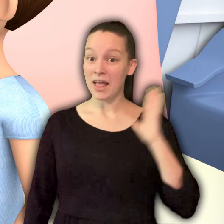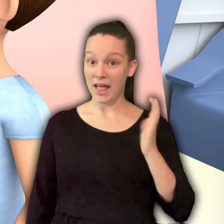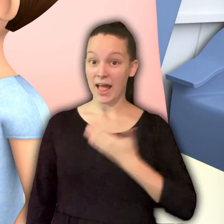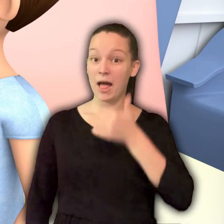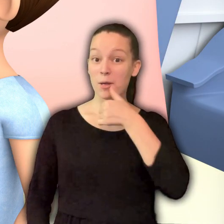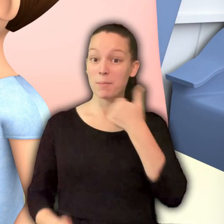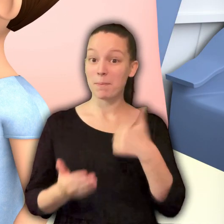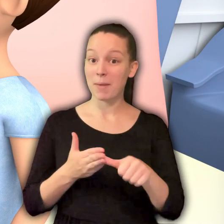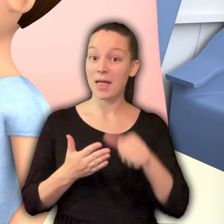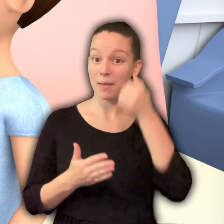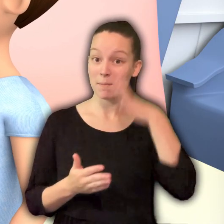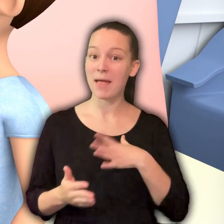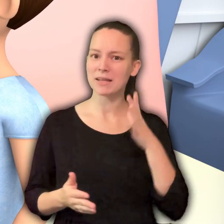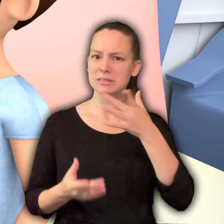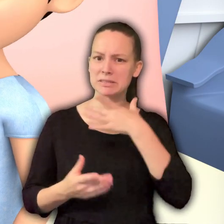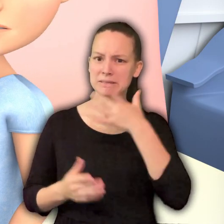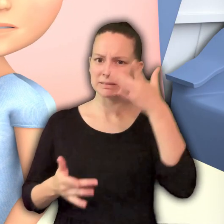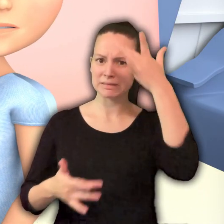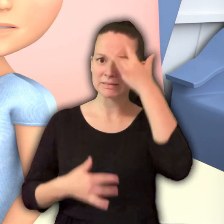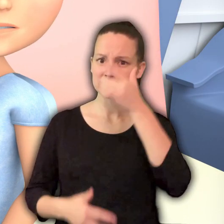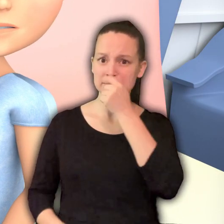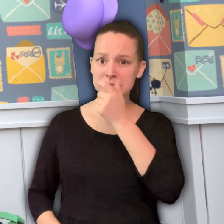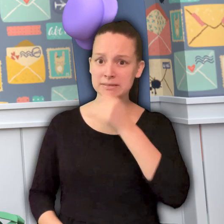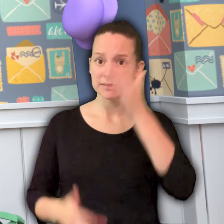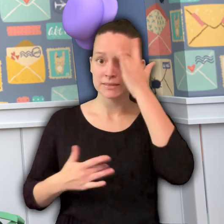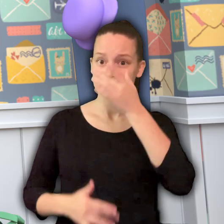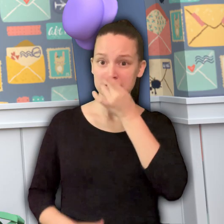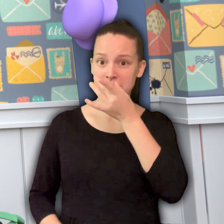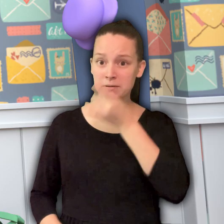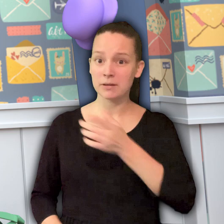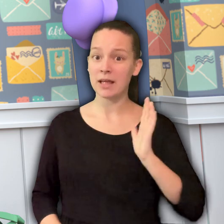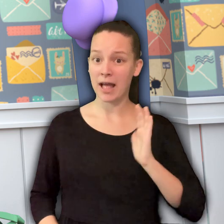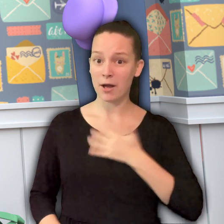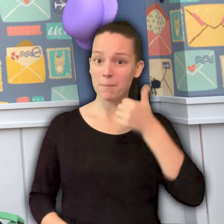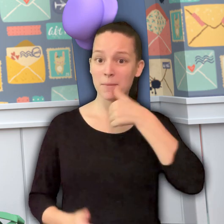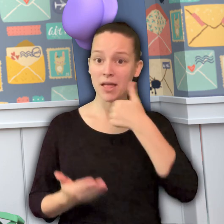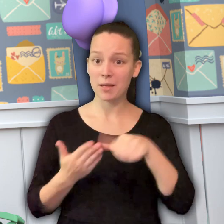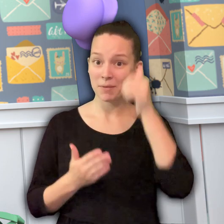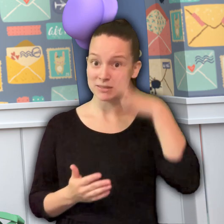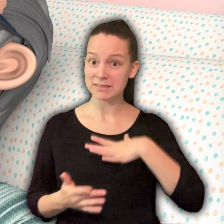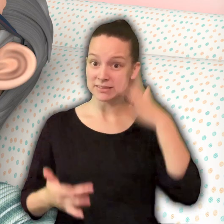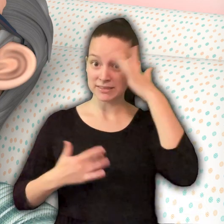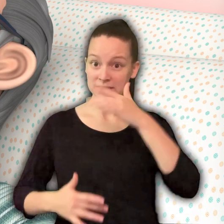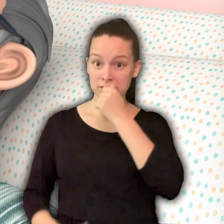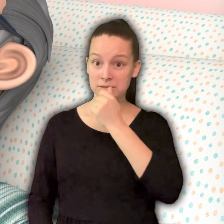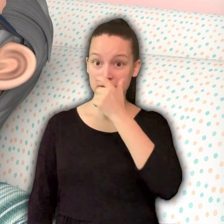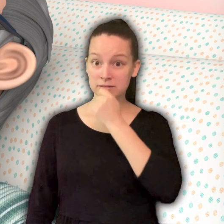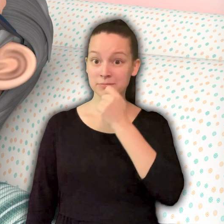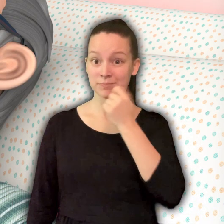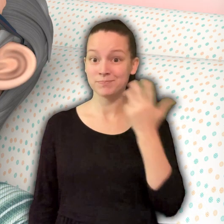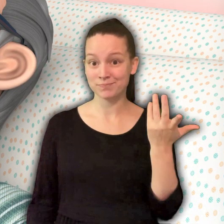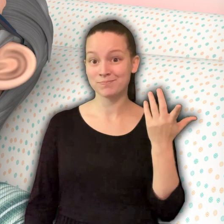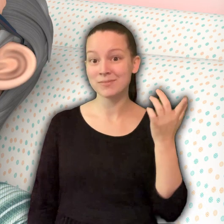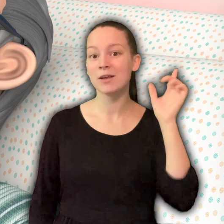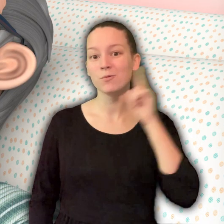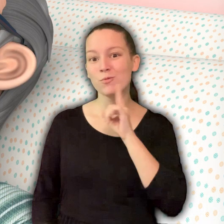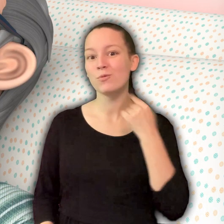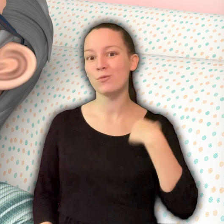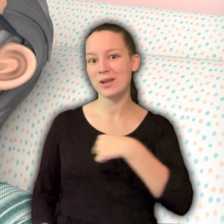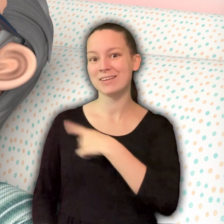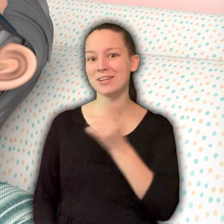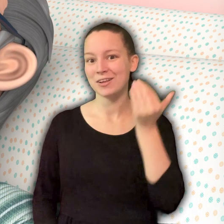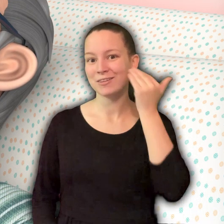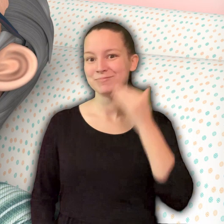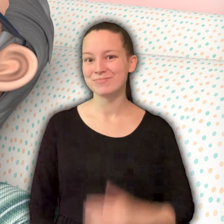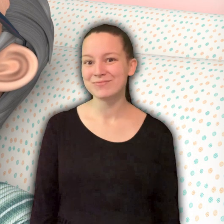Our mailman was sick with cold, sick with cold, sick with cold Our mailman was sick with cold, that's what